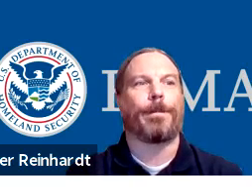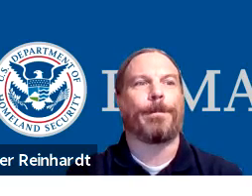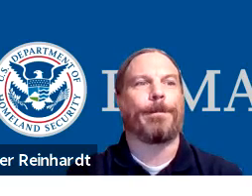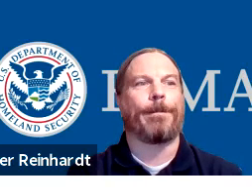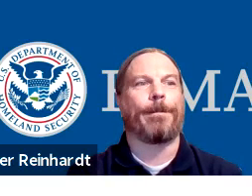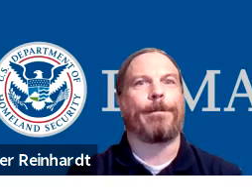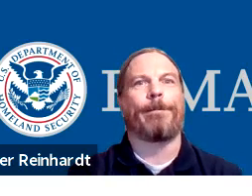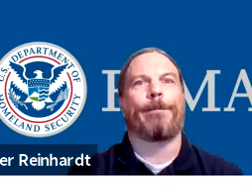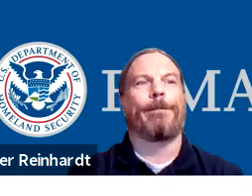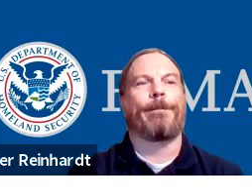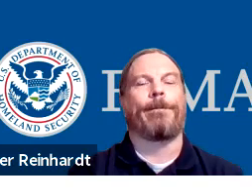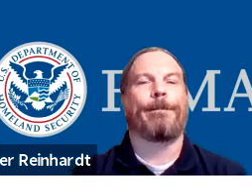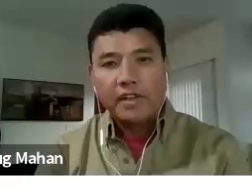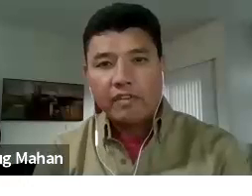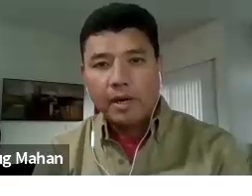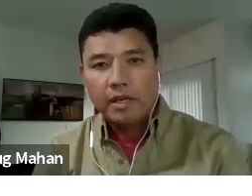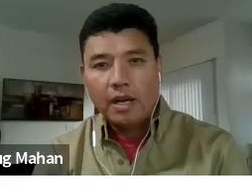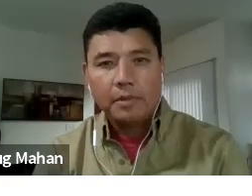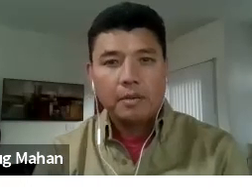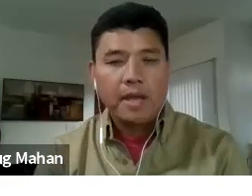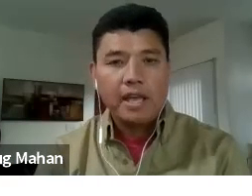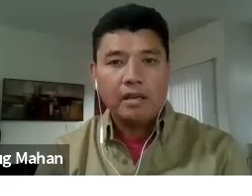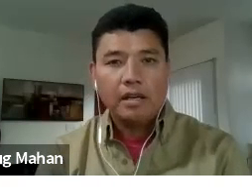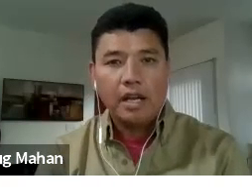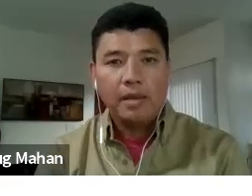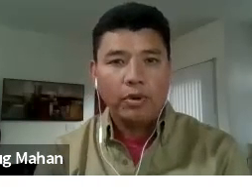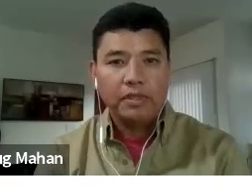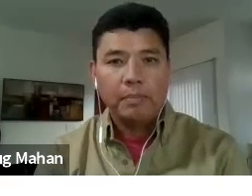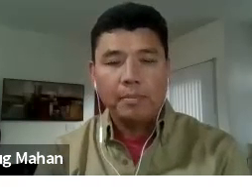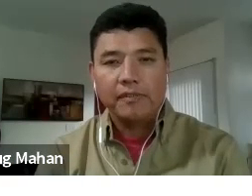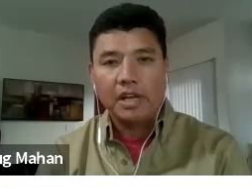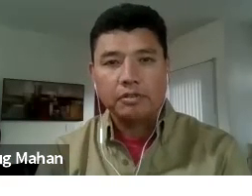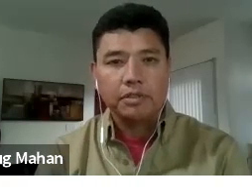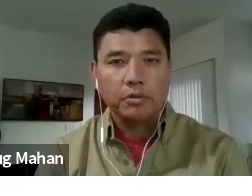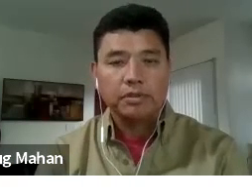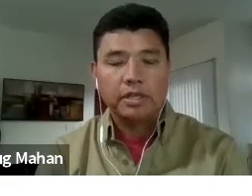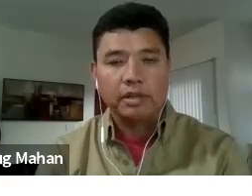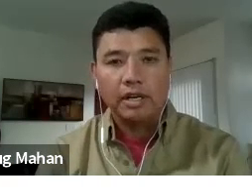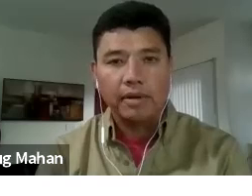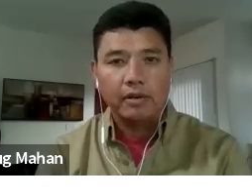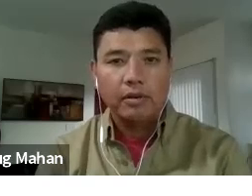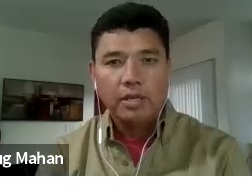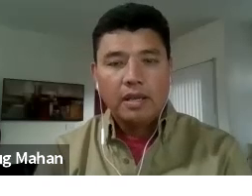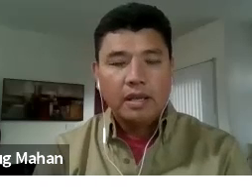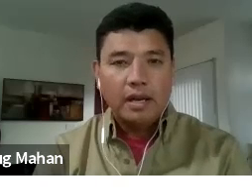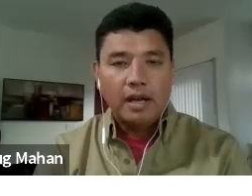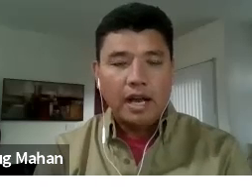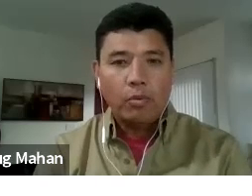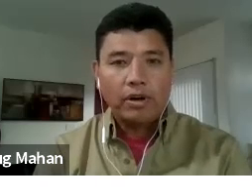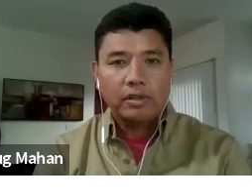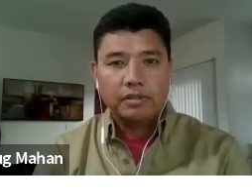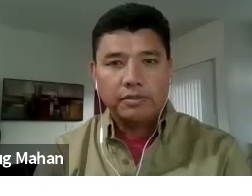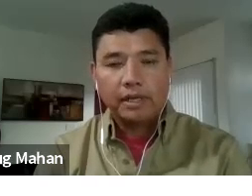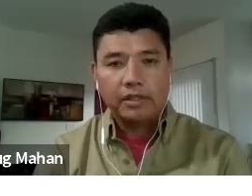you. Good evening, everybody. I'm Doug Mahan. I'm with the Department of Natural Resources here in Colorado.